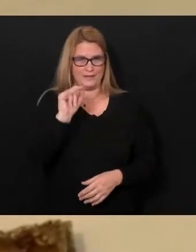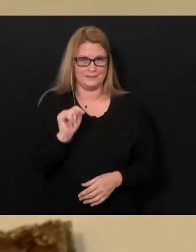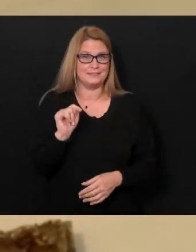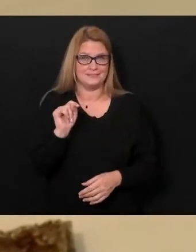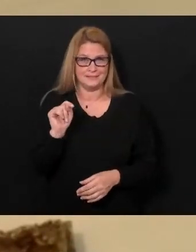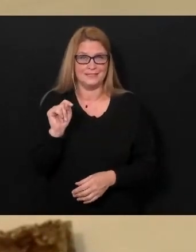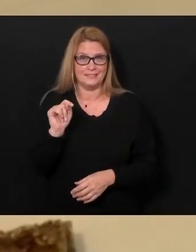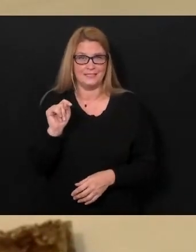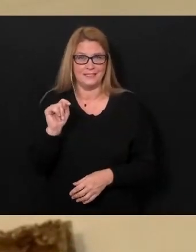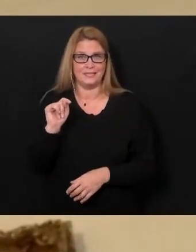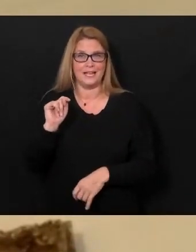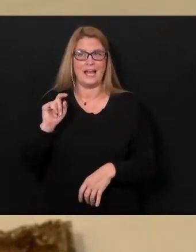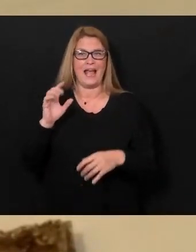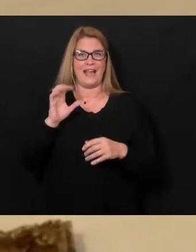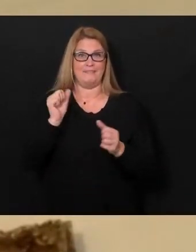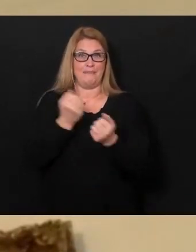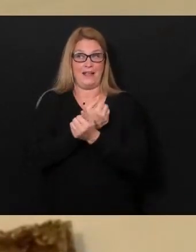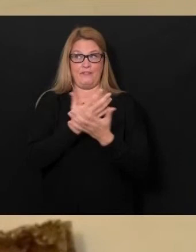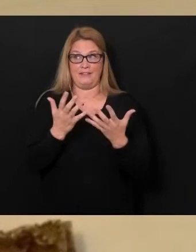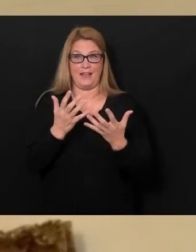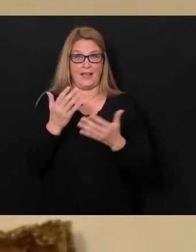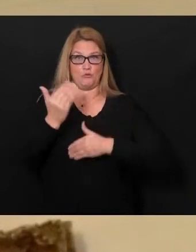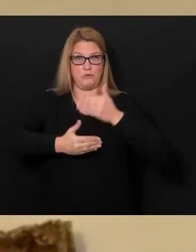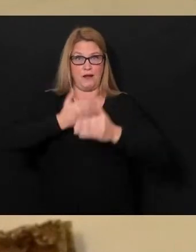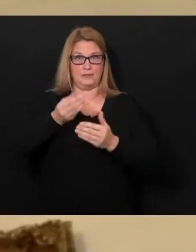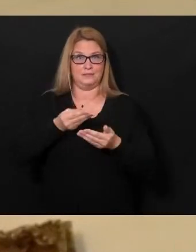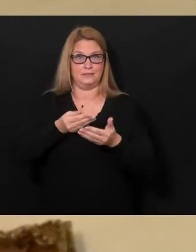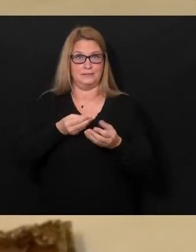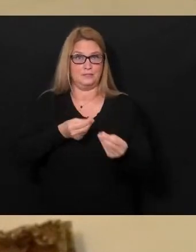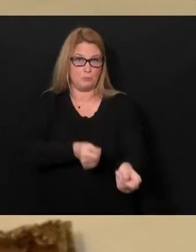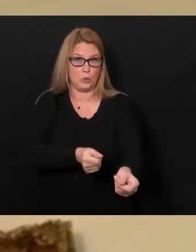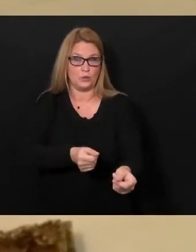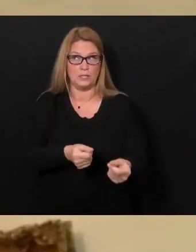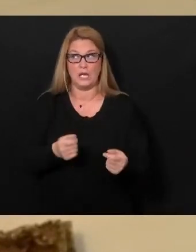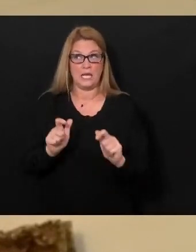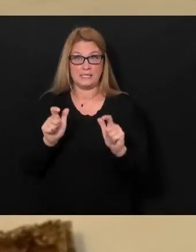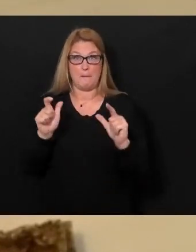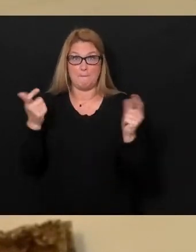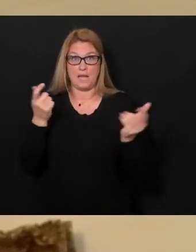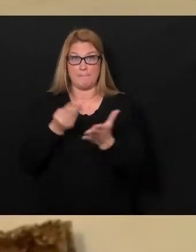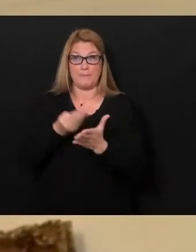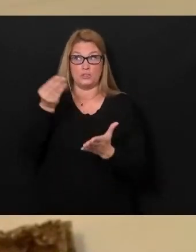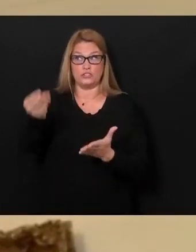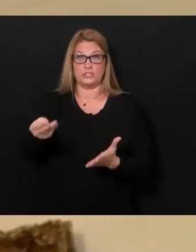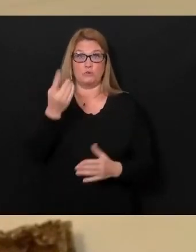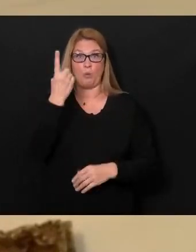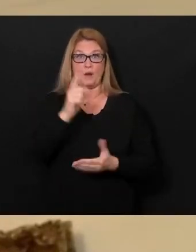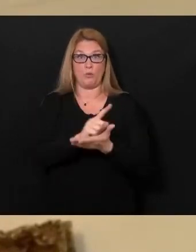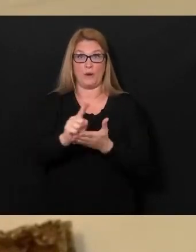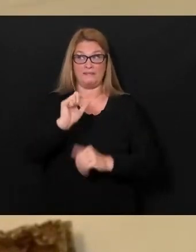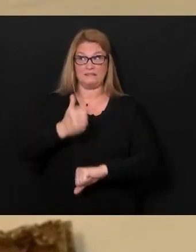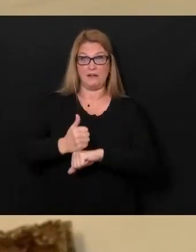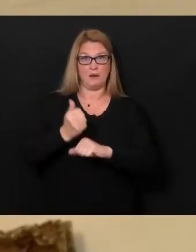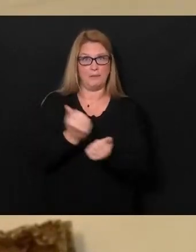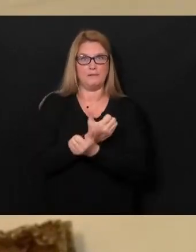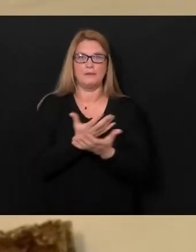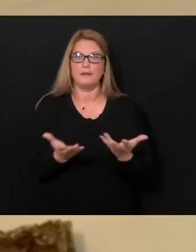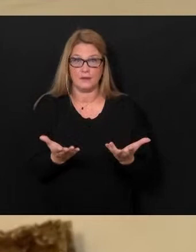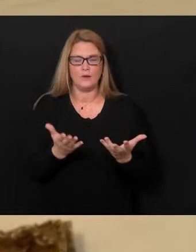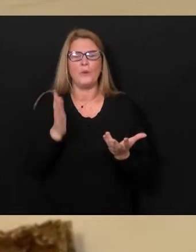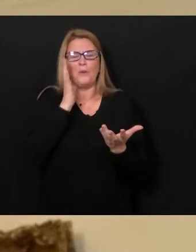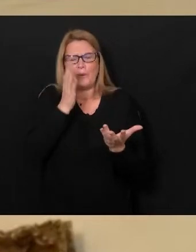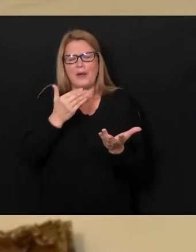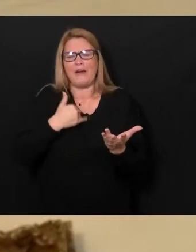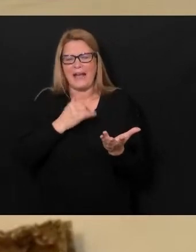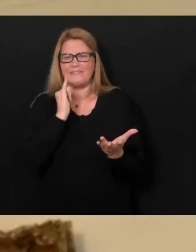place and that it functions well. This is a large undertaking. And again, we've done it in 1 week. There will be blips.